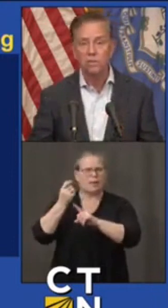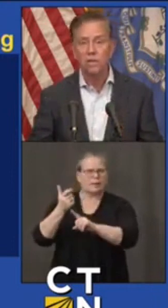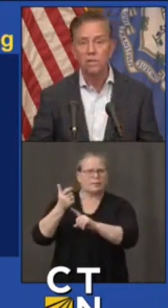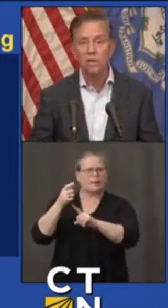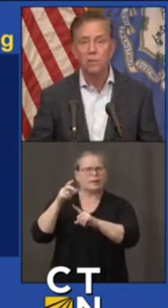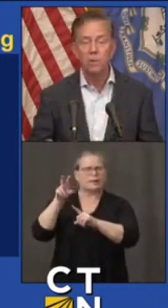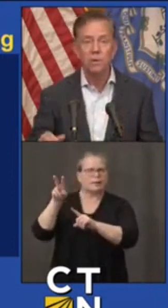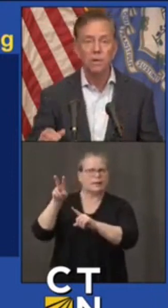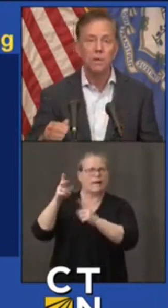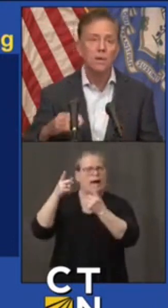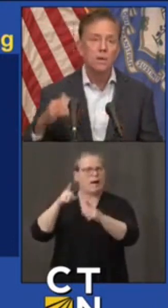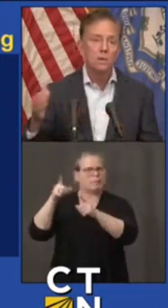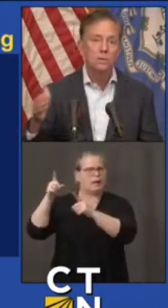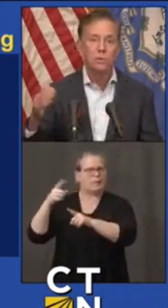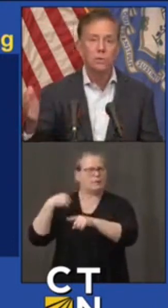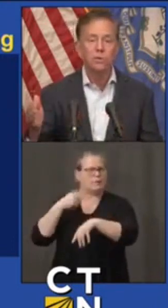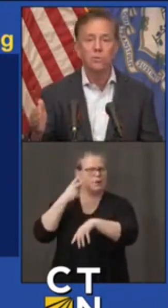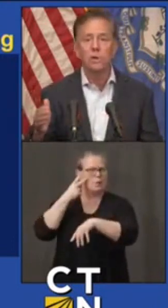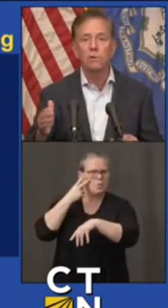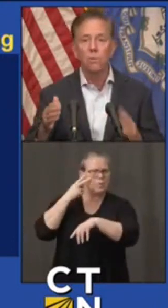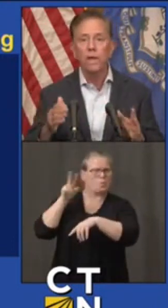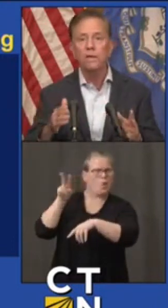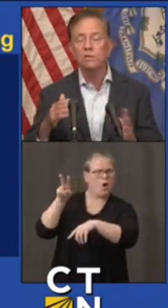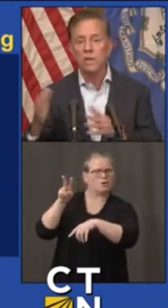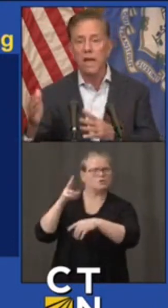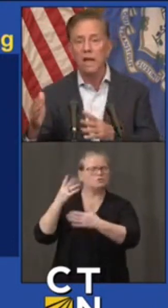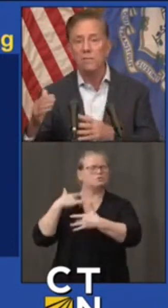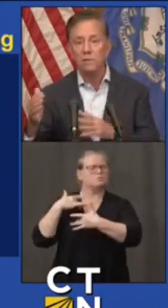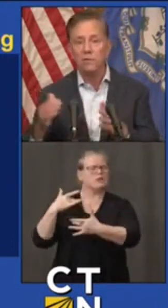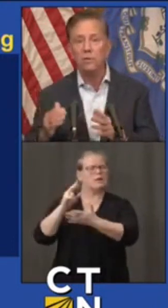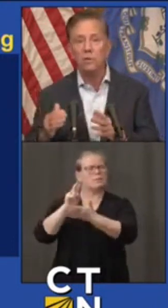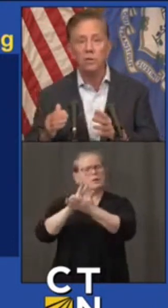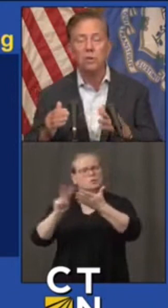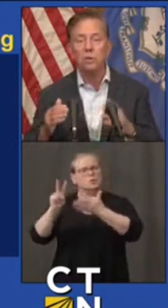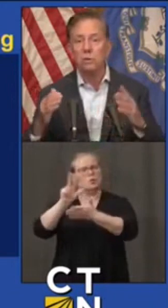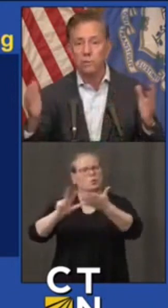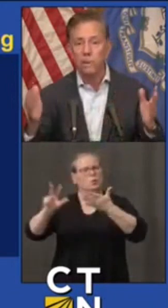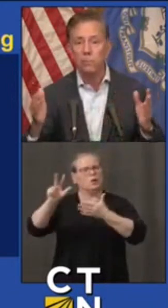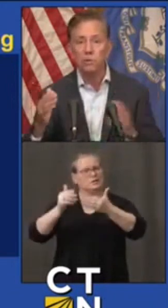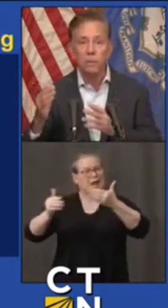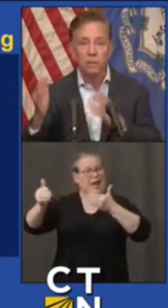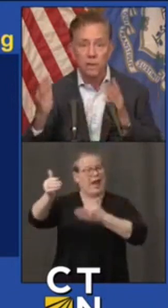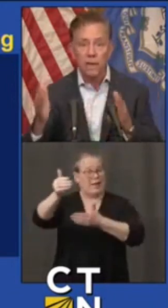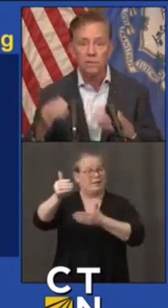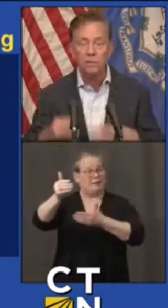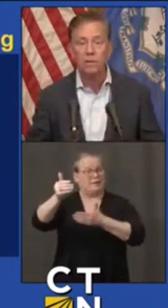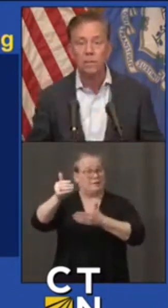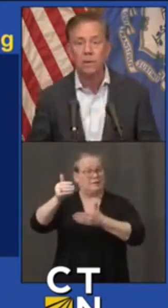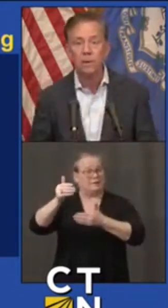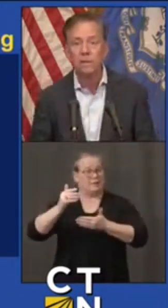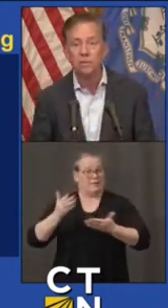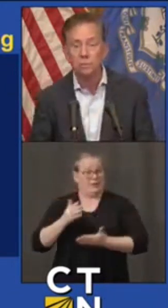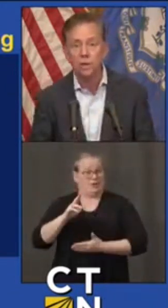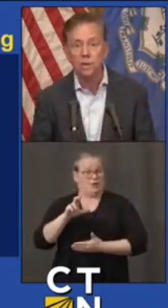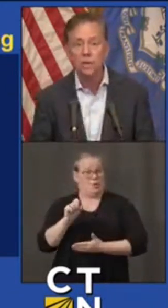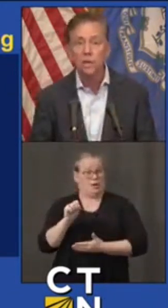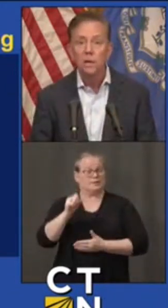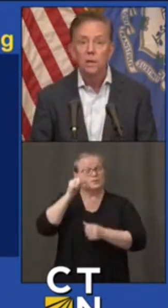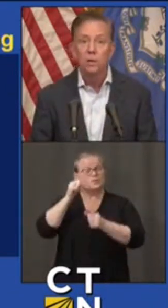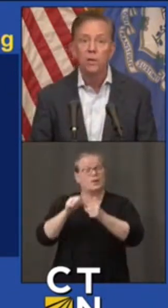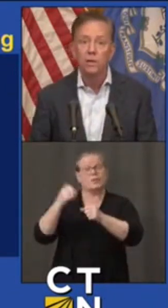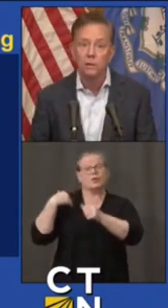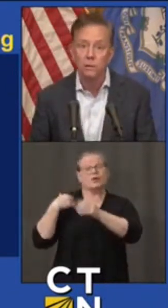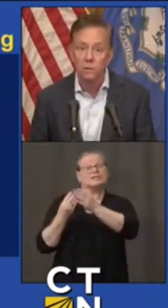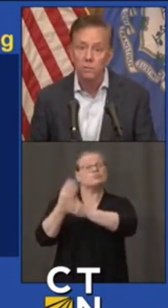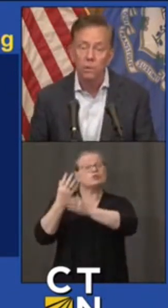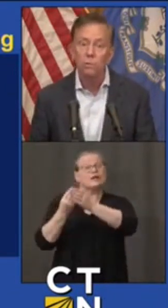that they tend to be 2 or 3 weeks ahead of us on the curve. You remember we spent a lot of time in the spring